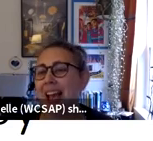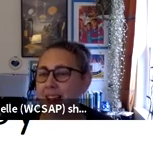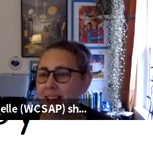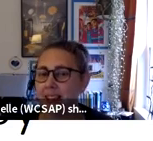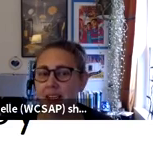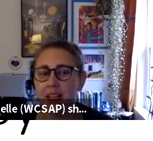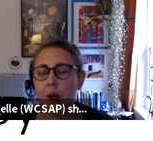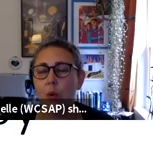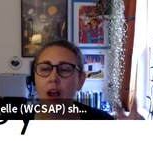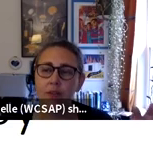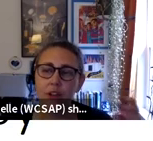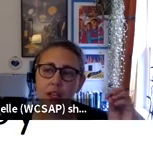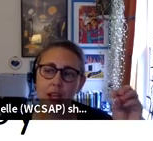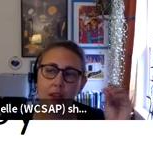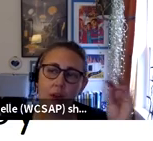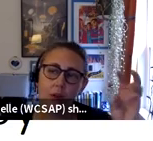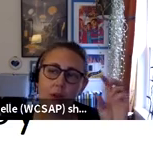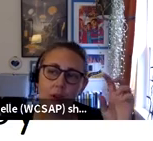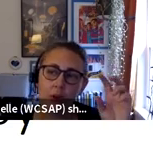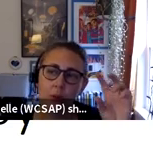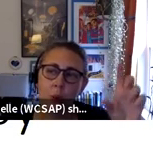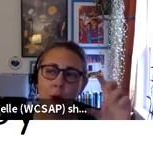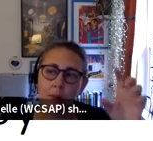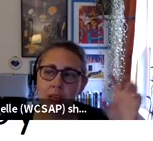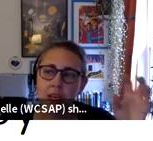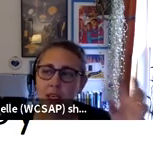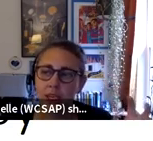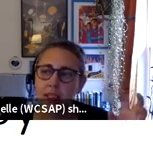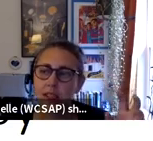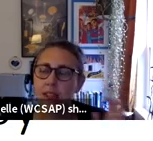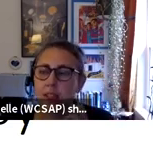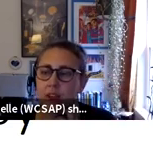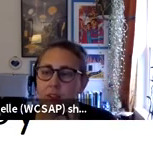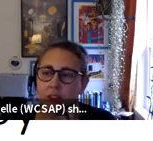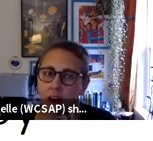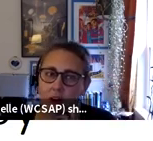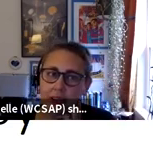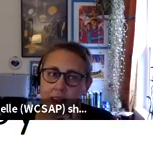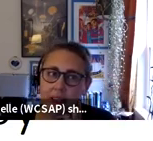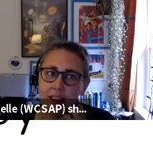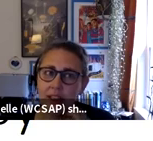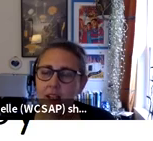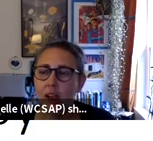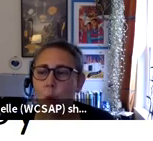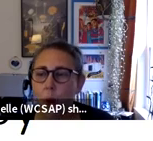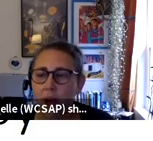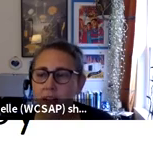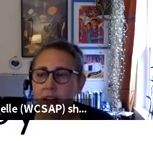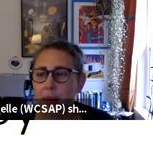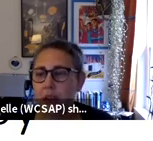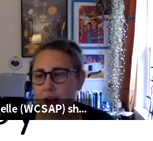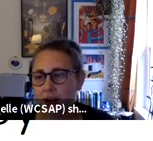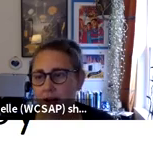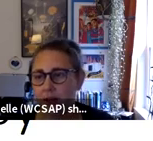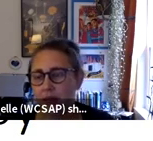happen next. That we're kind of looking at those more immediate needs, even if it's not a crisis, one